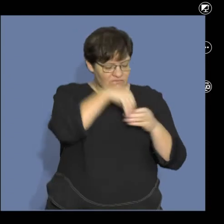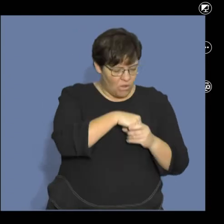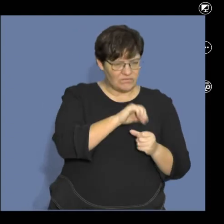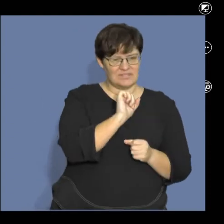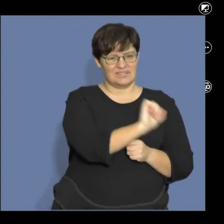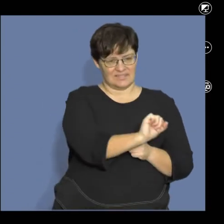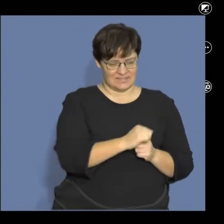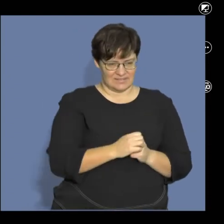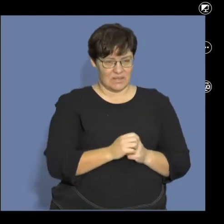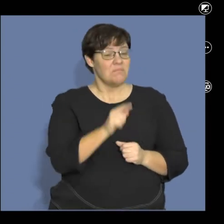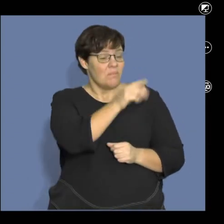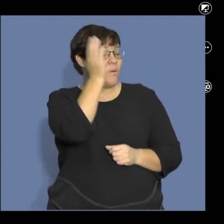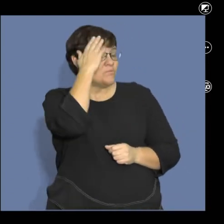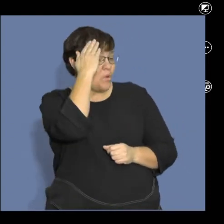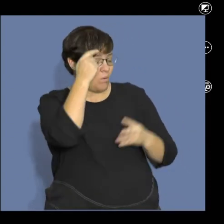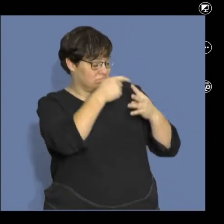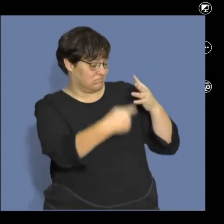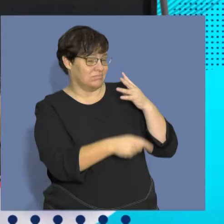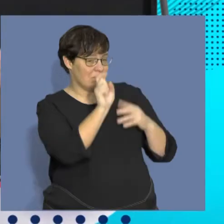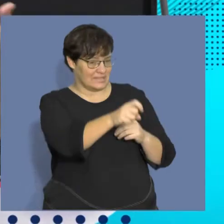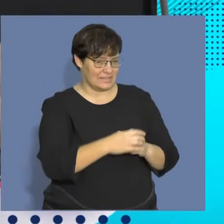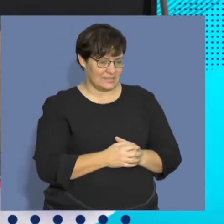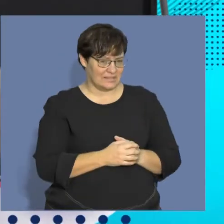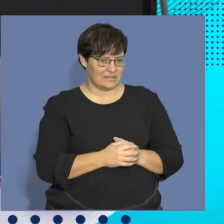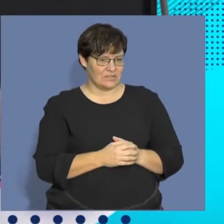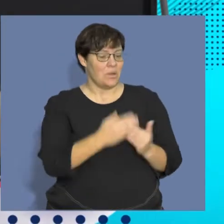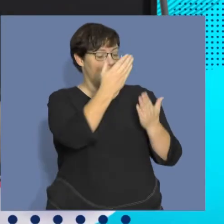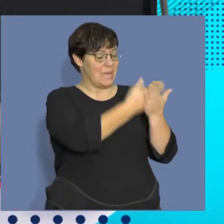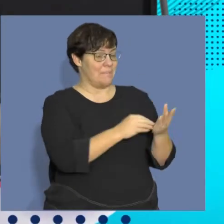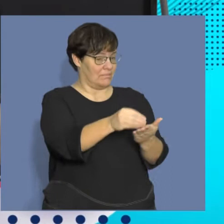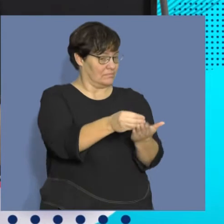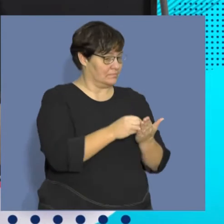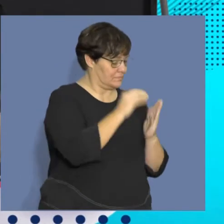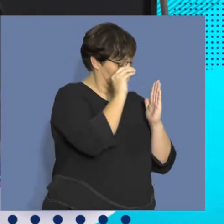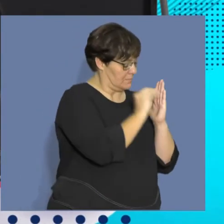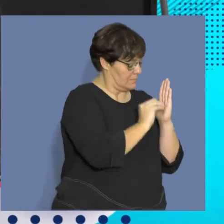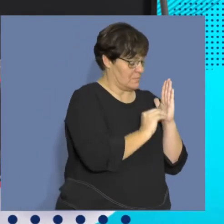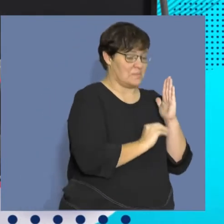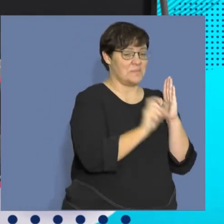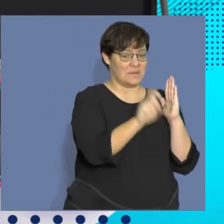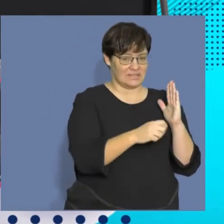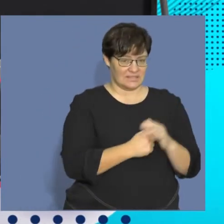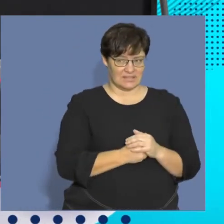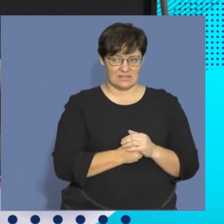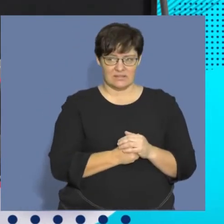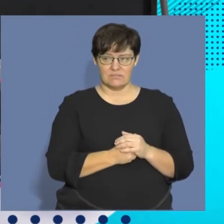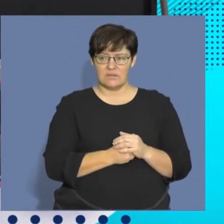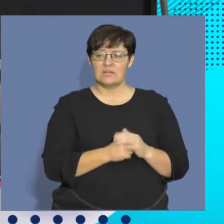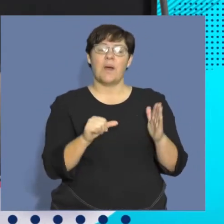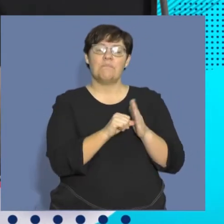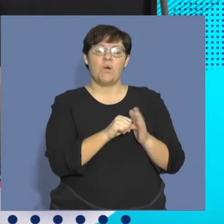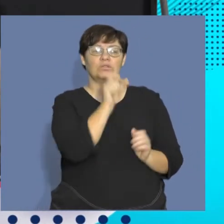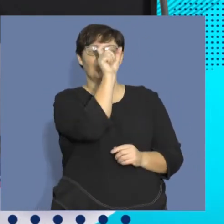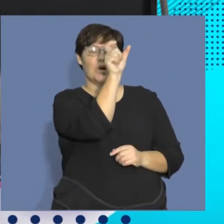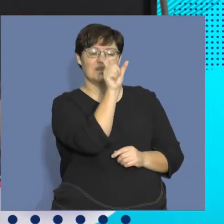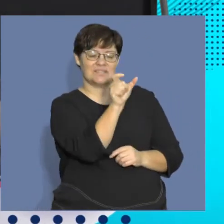we are going to have to become familiar with. So out comes that piece of paper again, because we're back to our